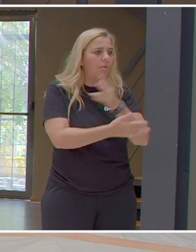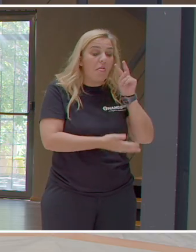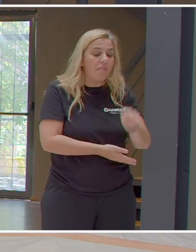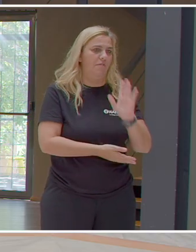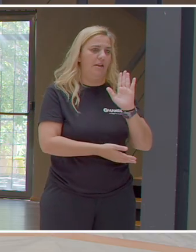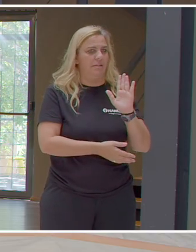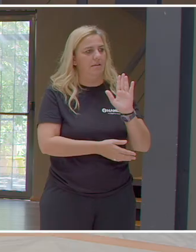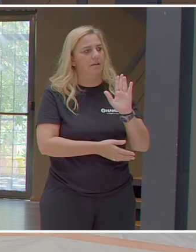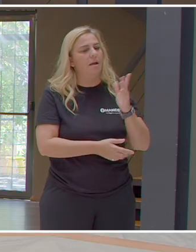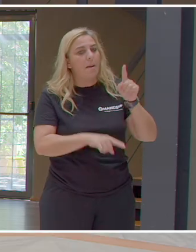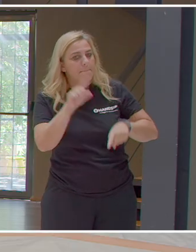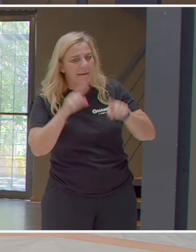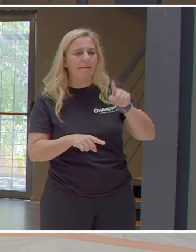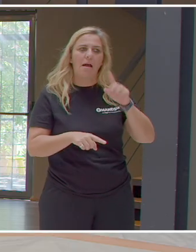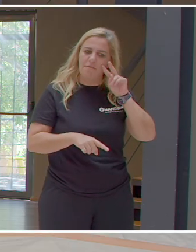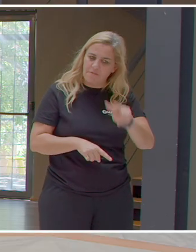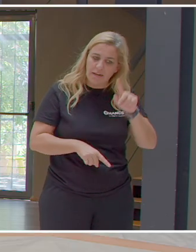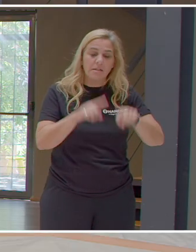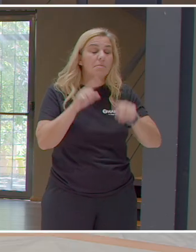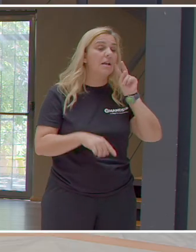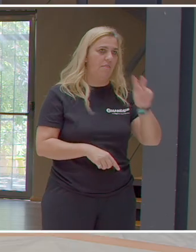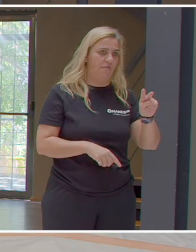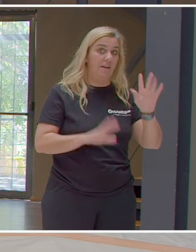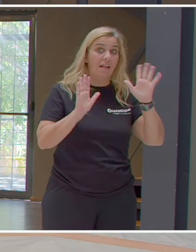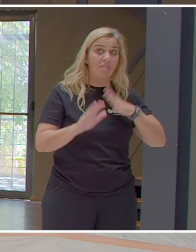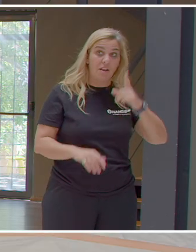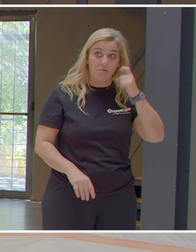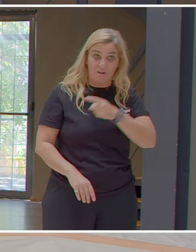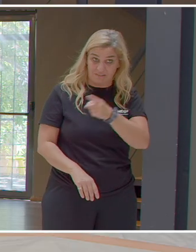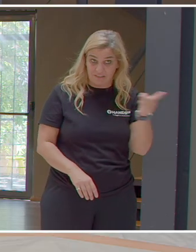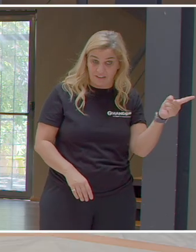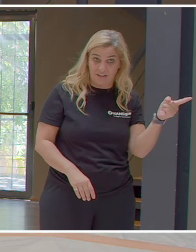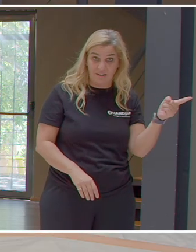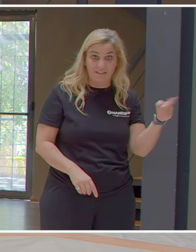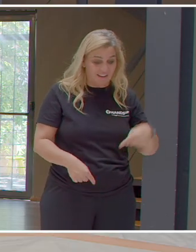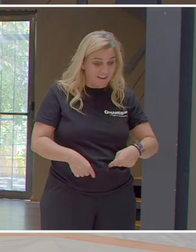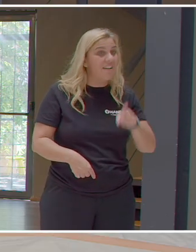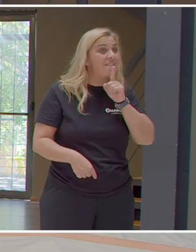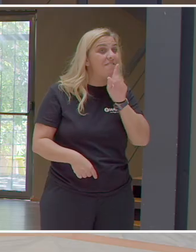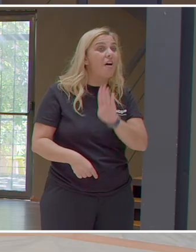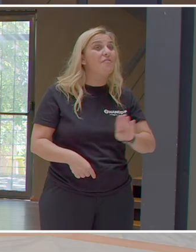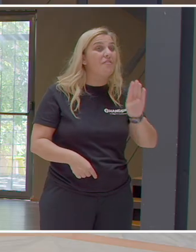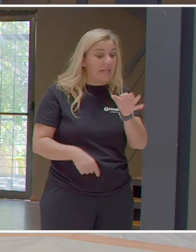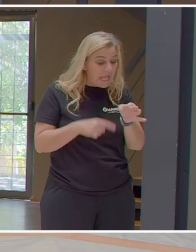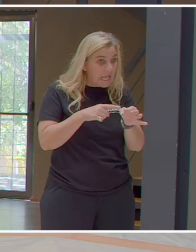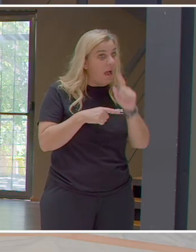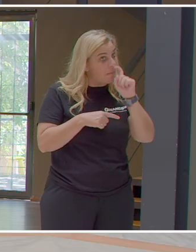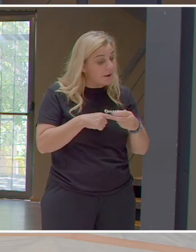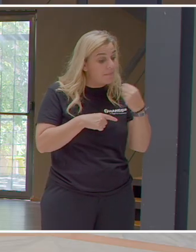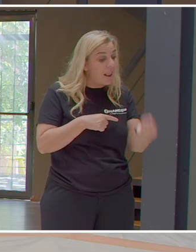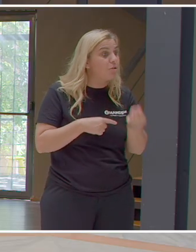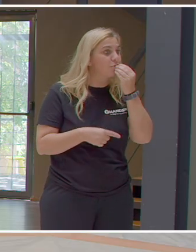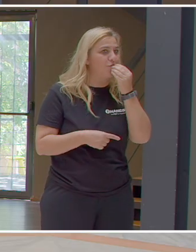some kinds of bacteria in the microscope, but I just wanted to let you know that we really want to feed these small, cute bacteria because